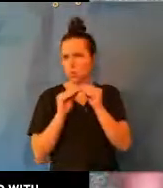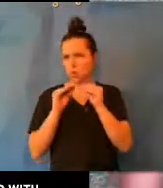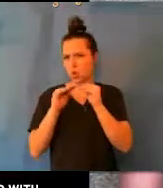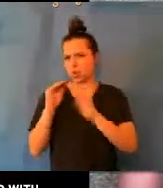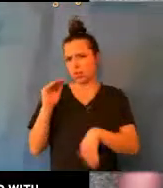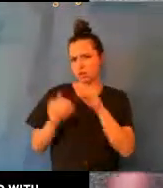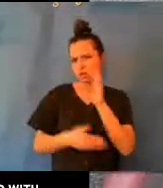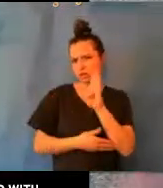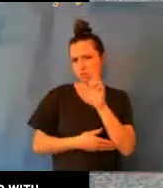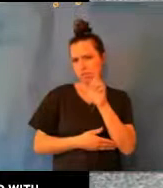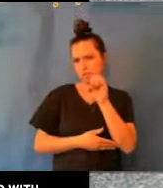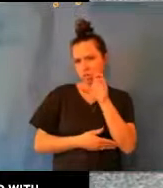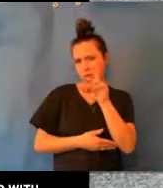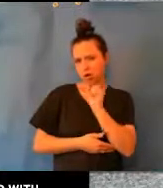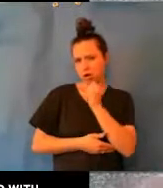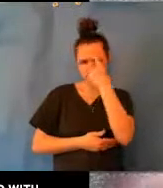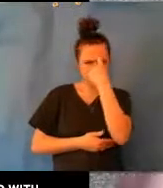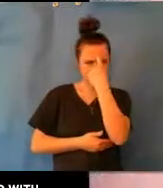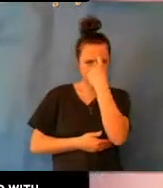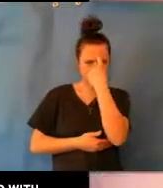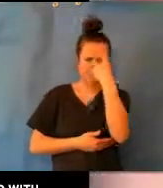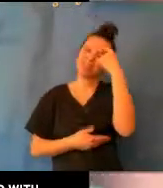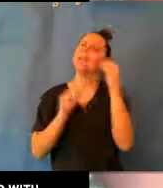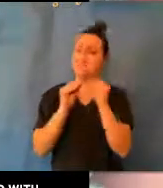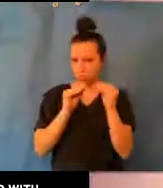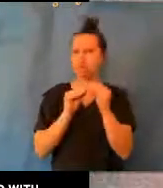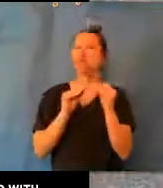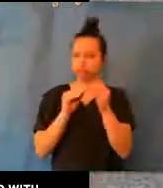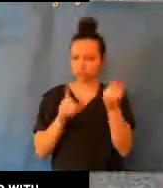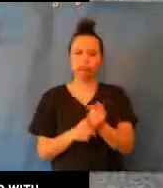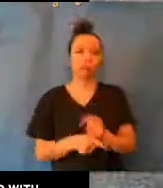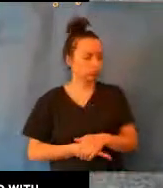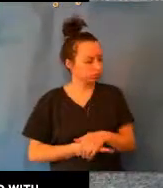blocks? I think it's going to be more too. 1,